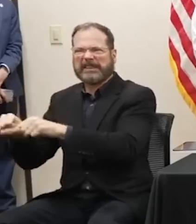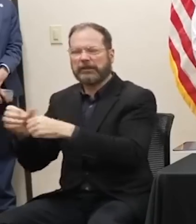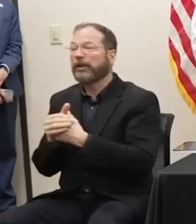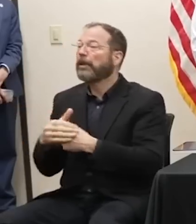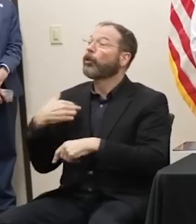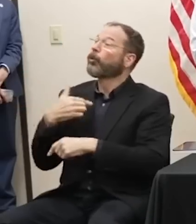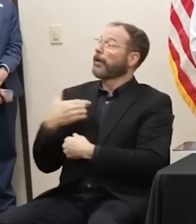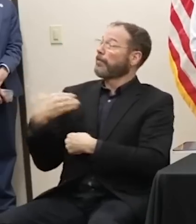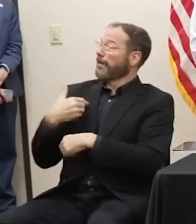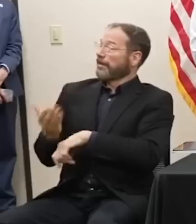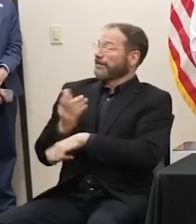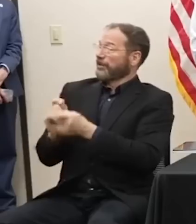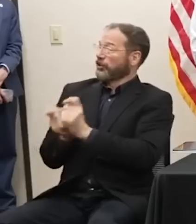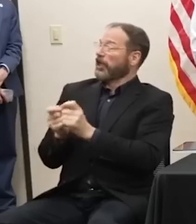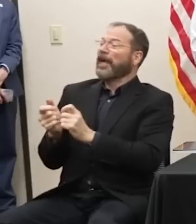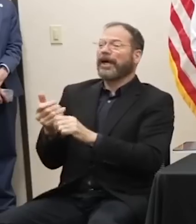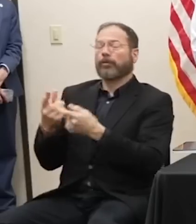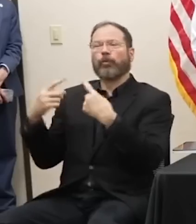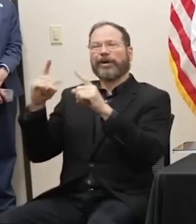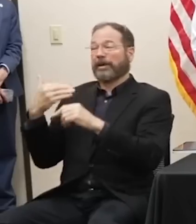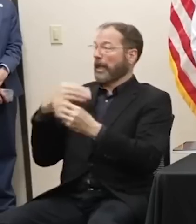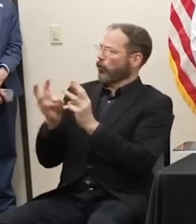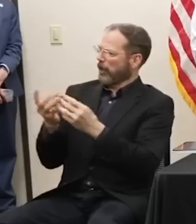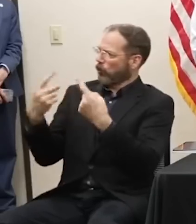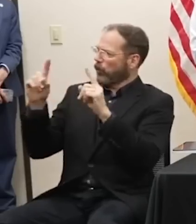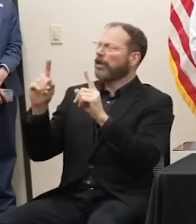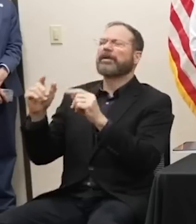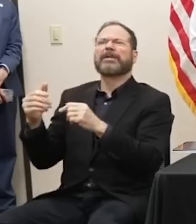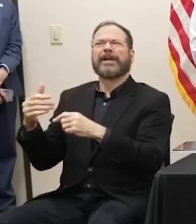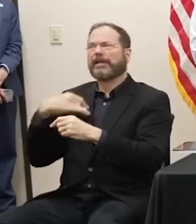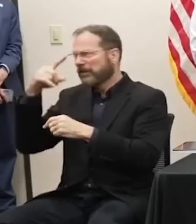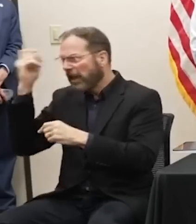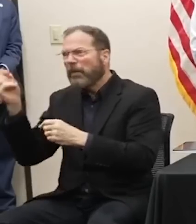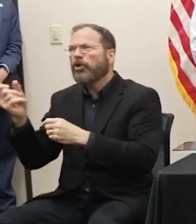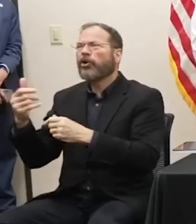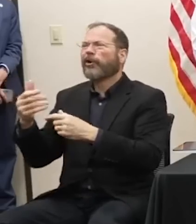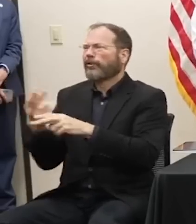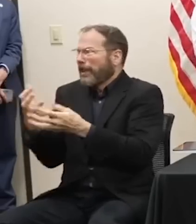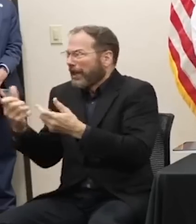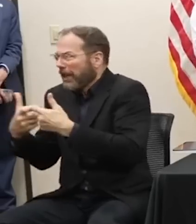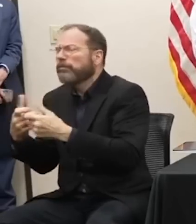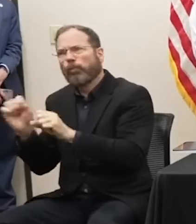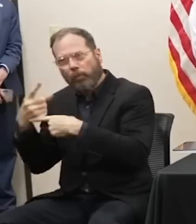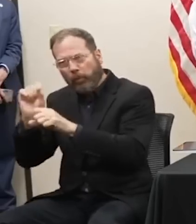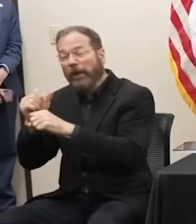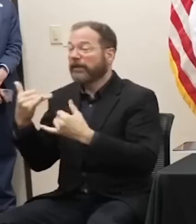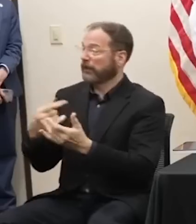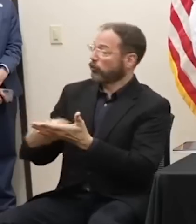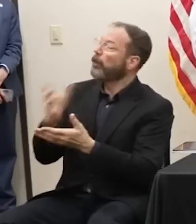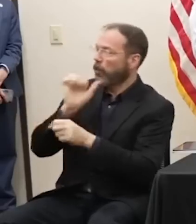reforms that were put in place are working. They worked last winter. They worked in a record-setting summer last summer. They worked last month, and they're going to work this